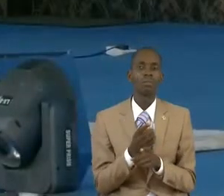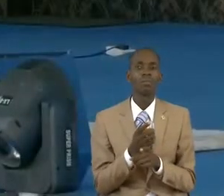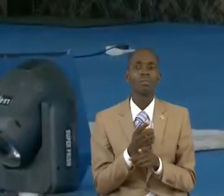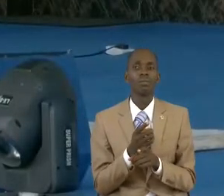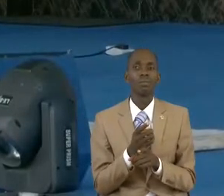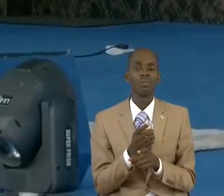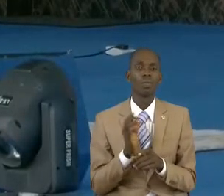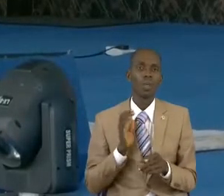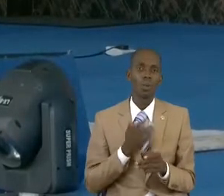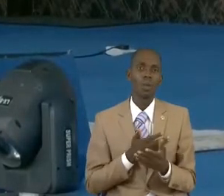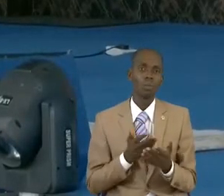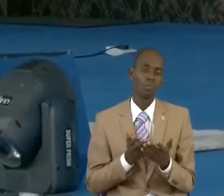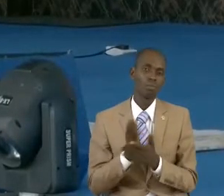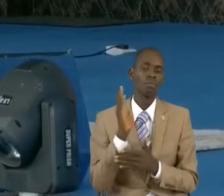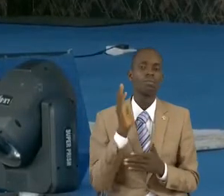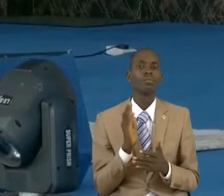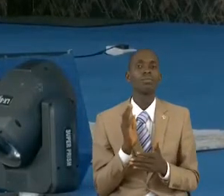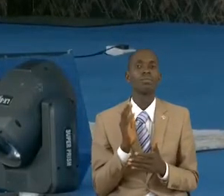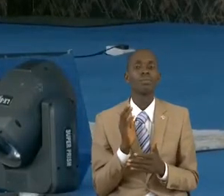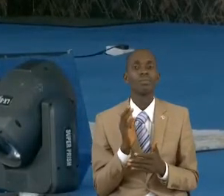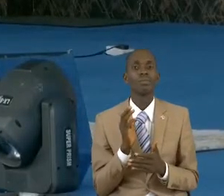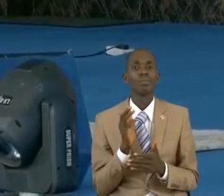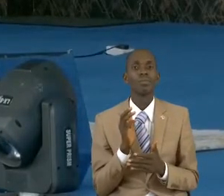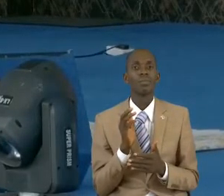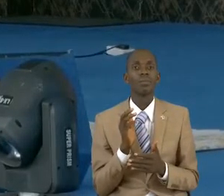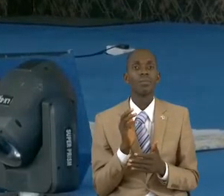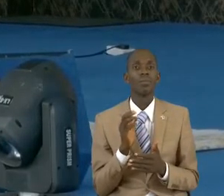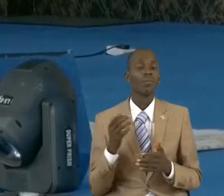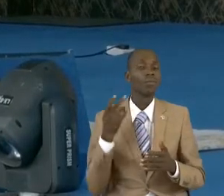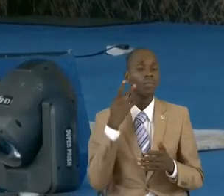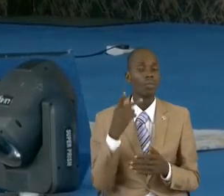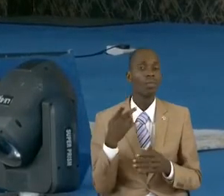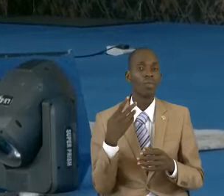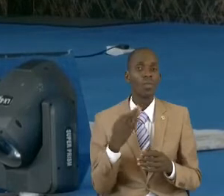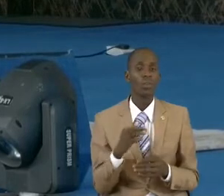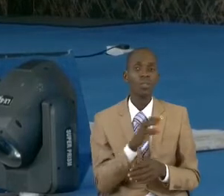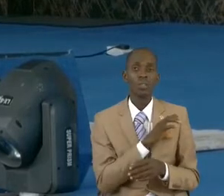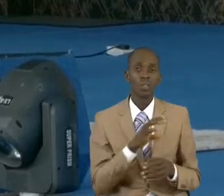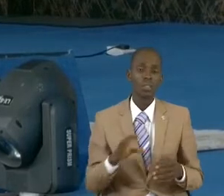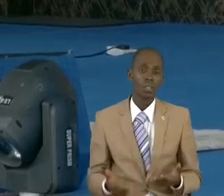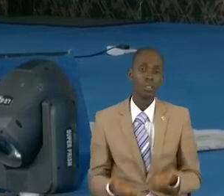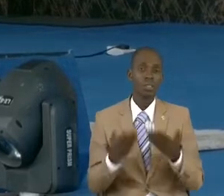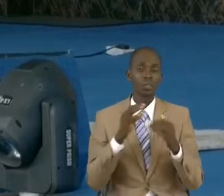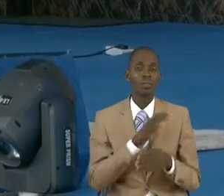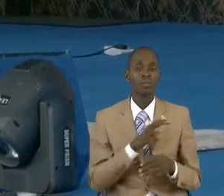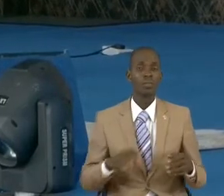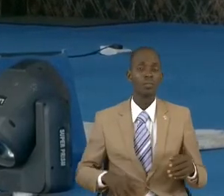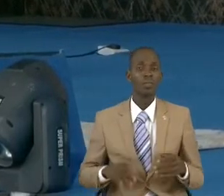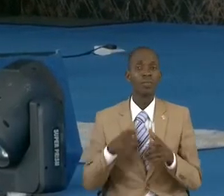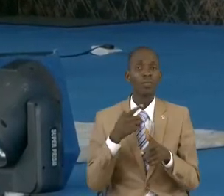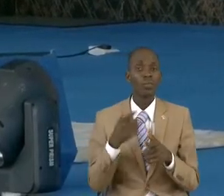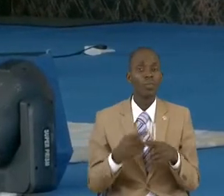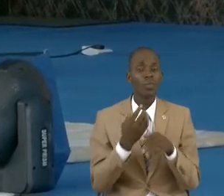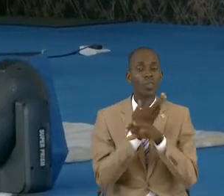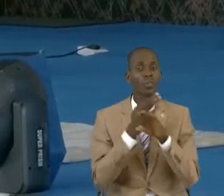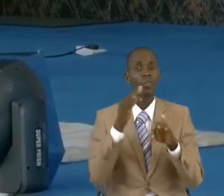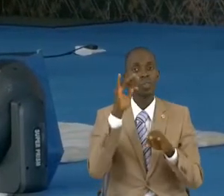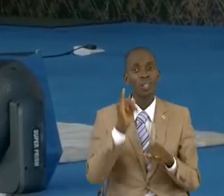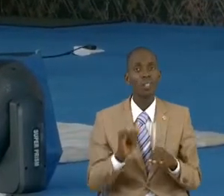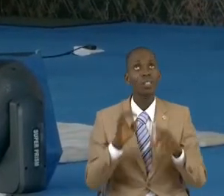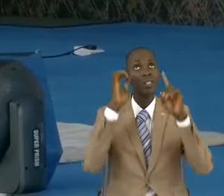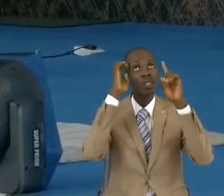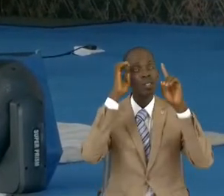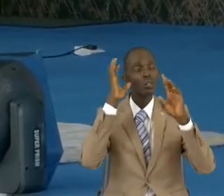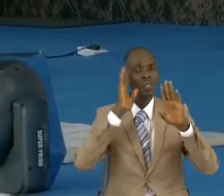on the Lord Jesus Christ, on the risen Christ, then freely he'll give you all